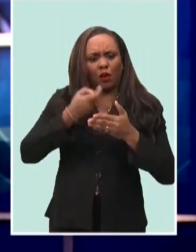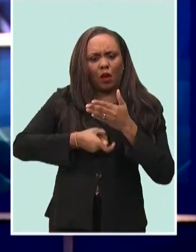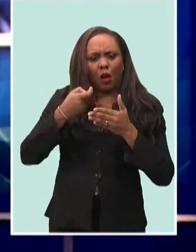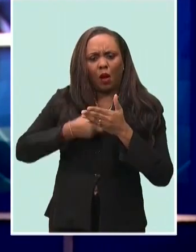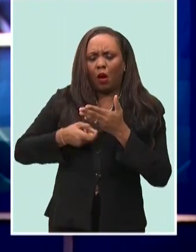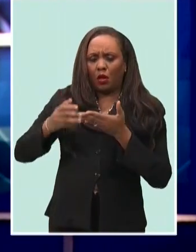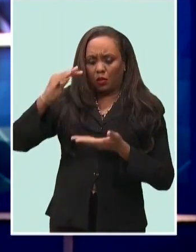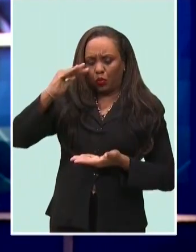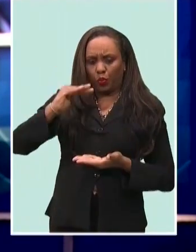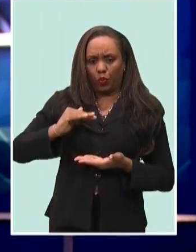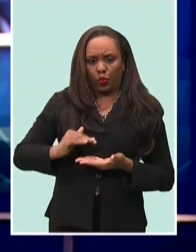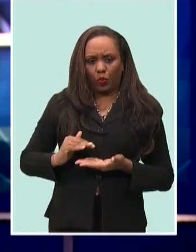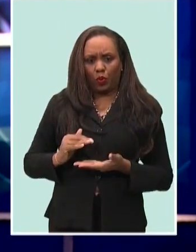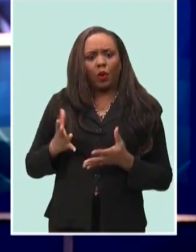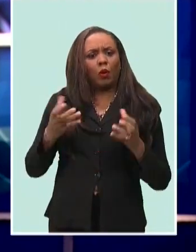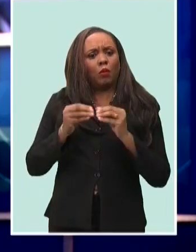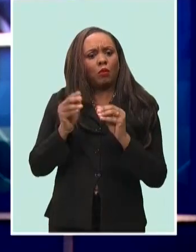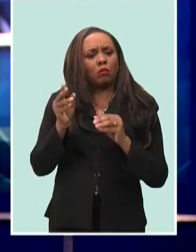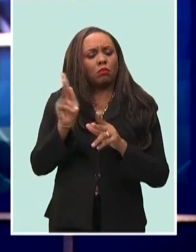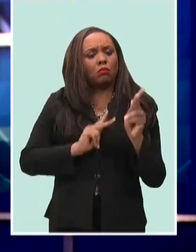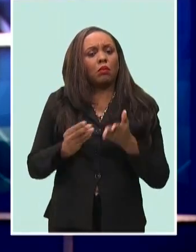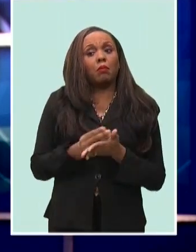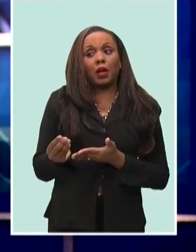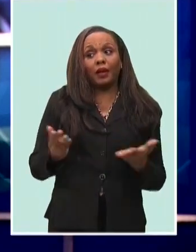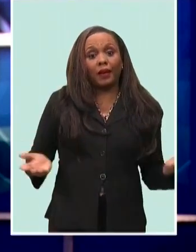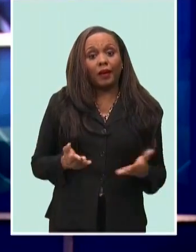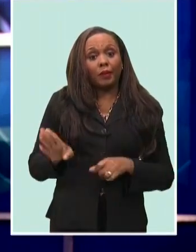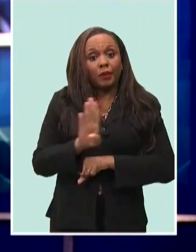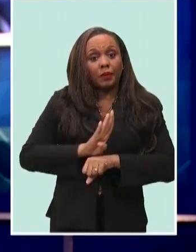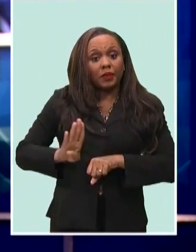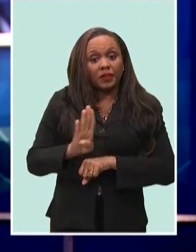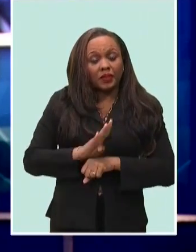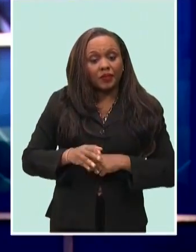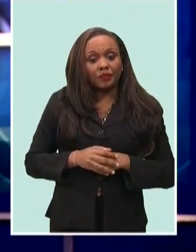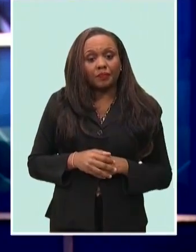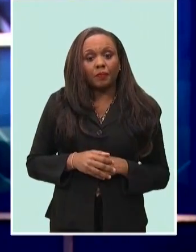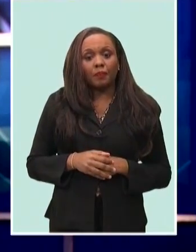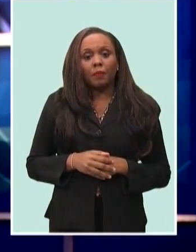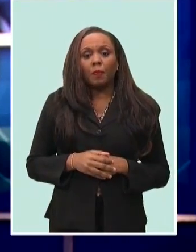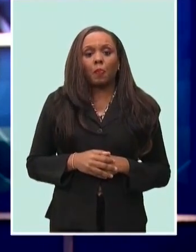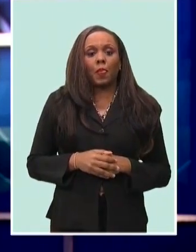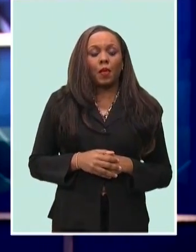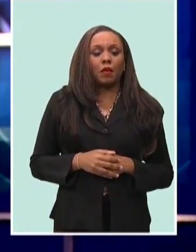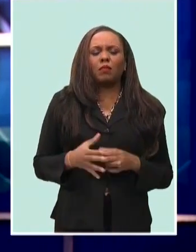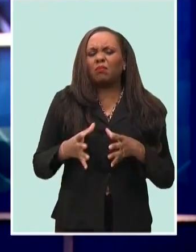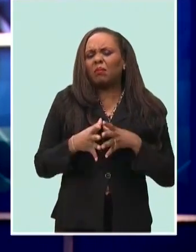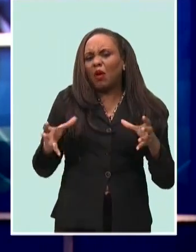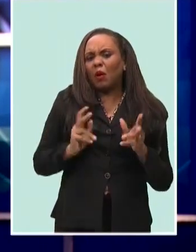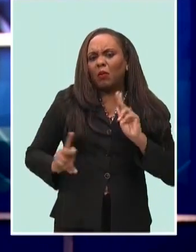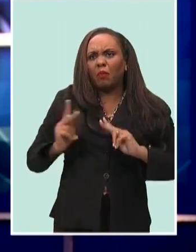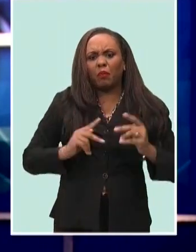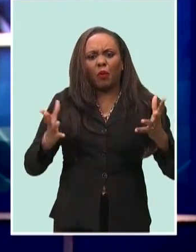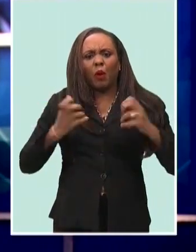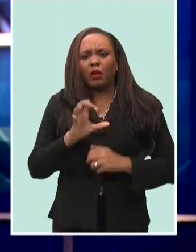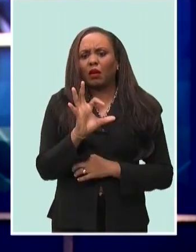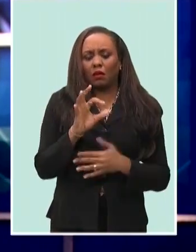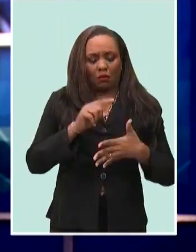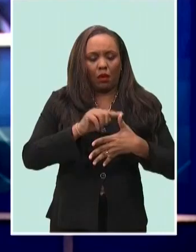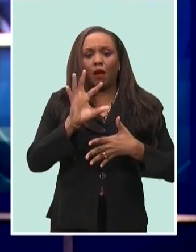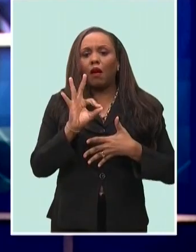bill and get more people to buy local. Over the last few years, the demand for its locally produced flours, cake mixes